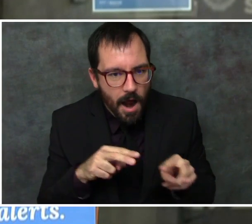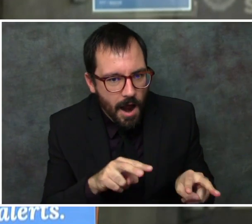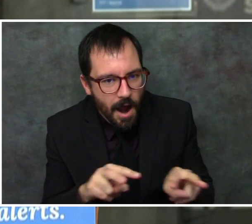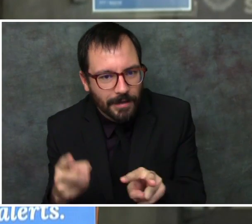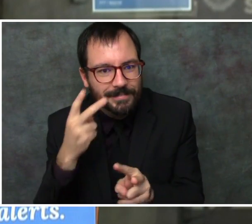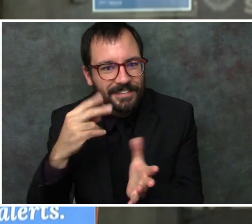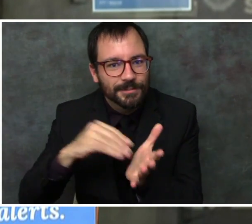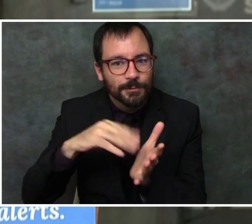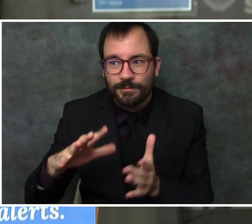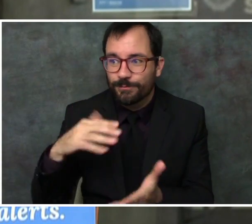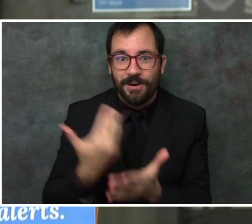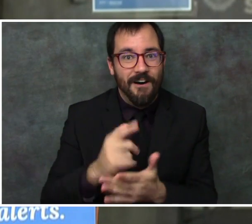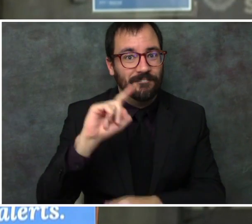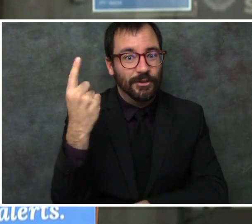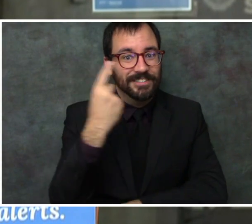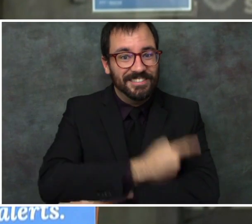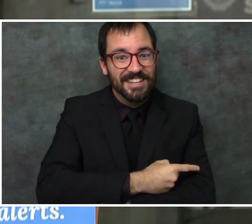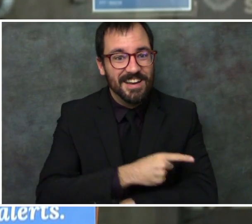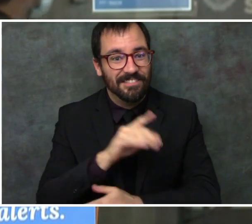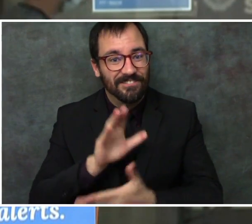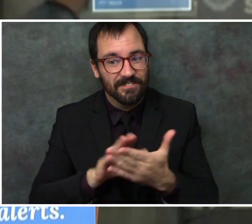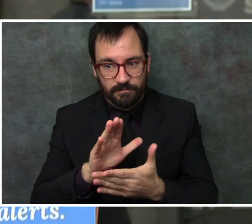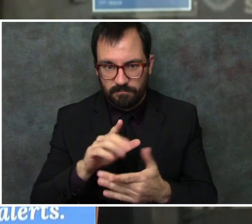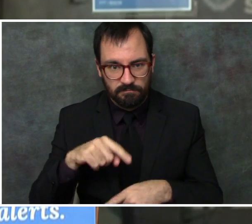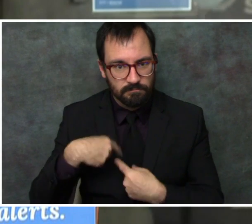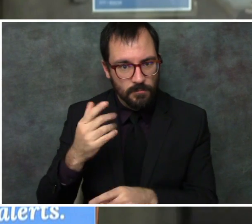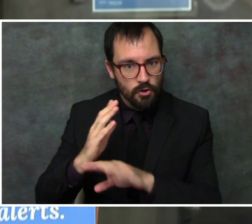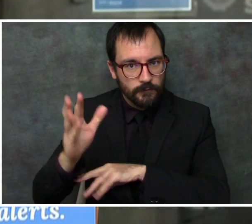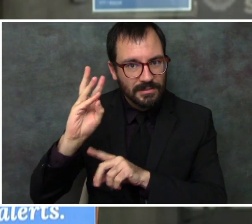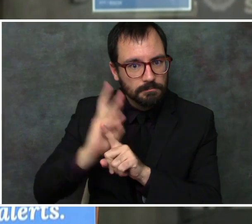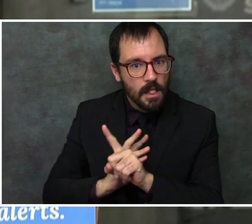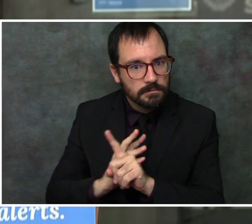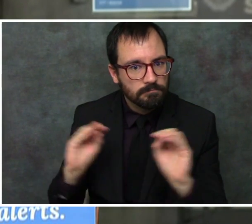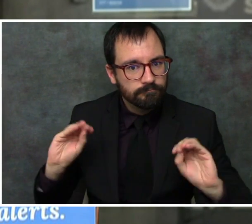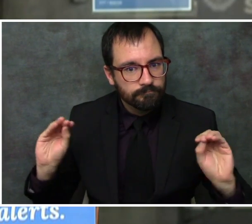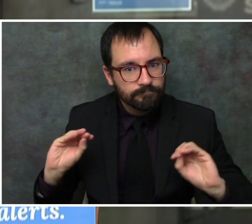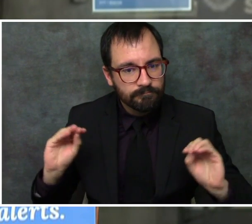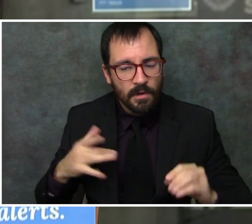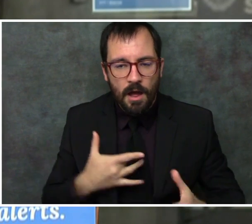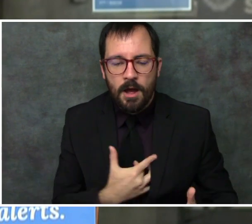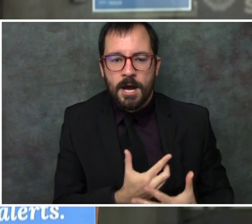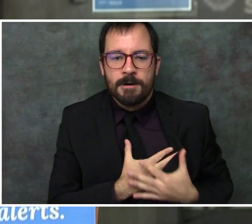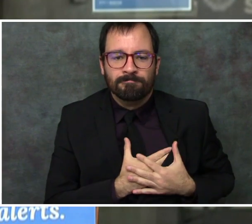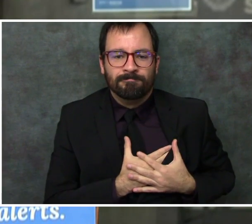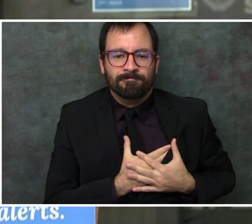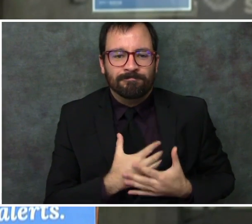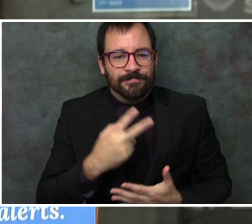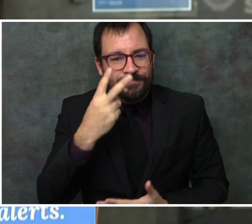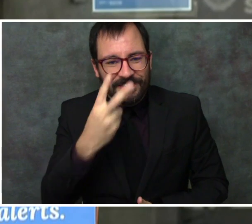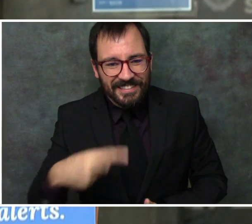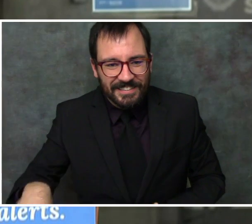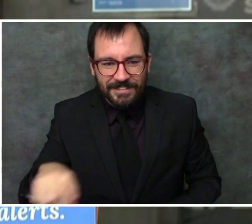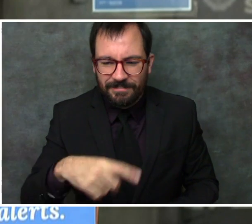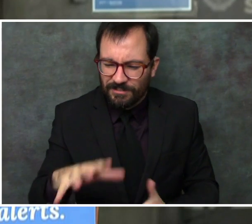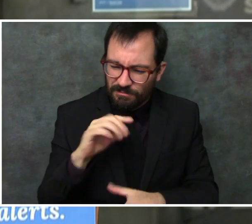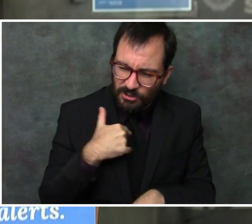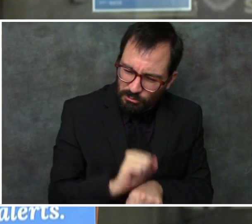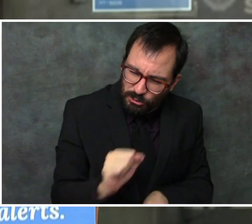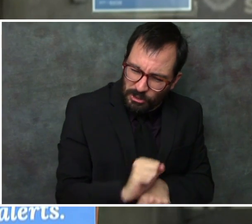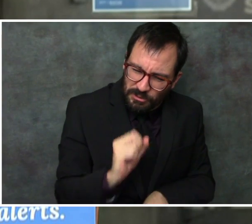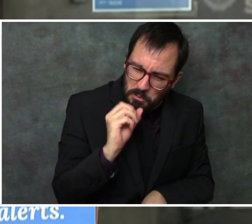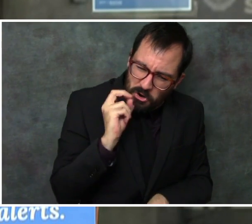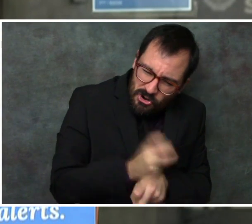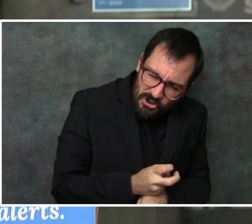their schools in over 6 months. It was heartwarming to see because this is what we've been working so hard for these